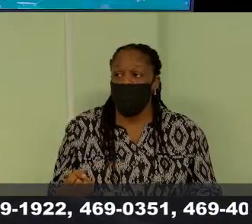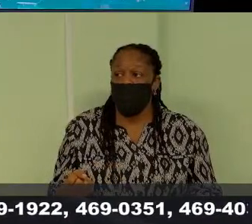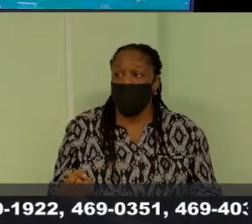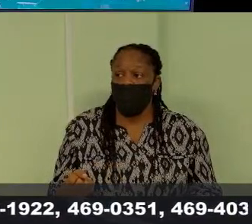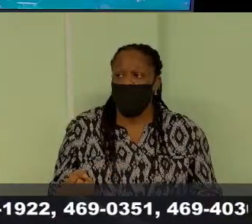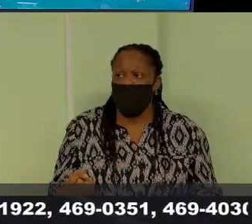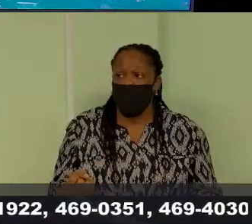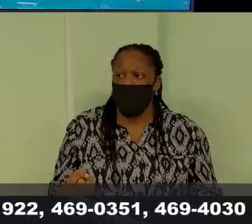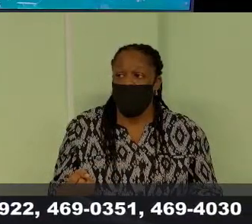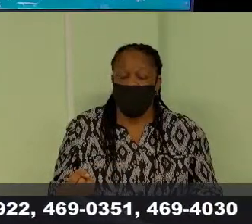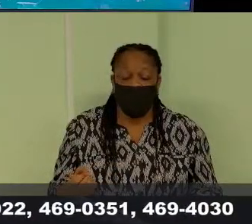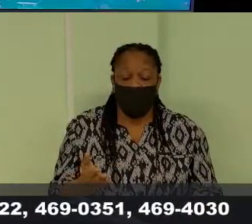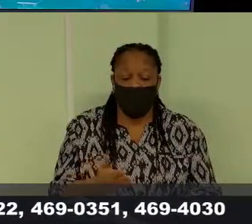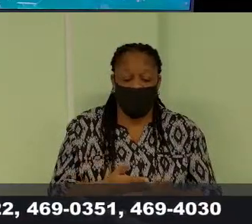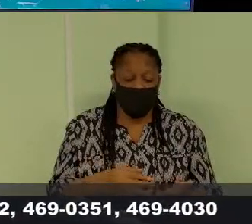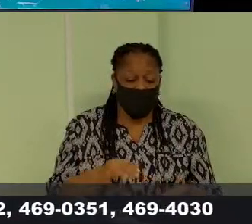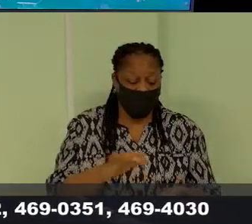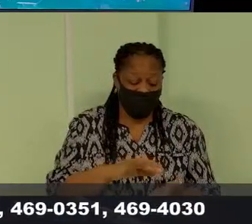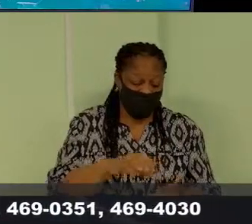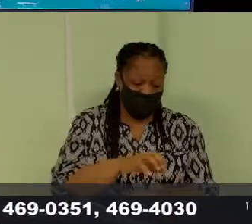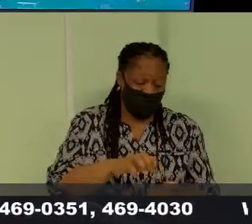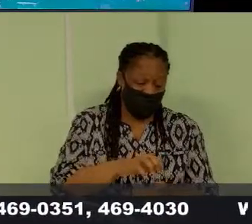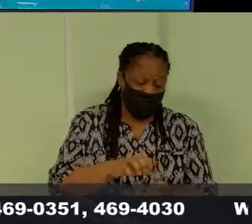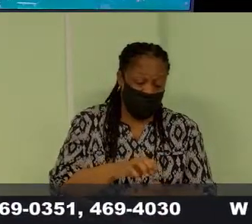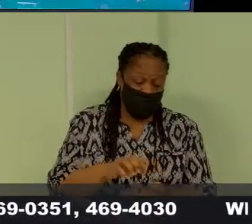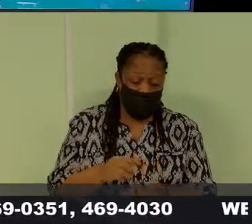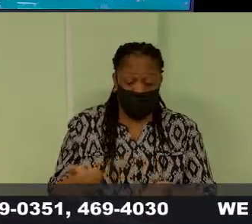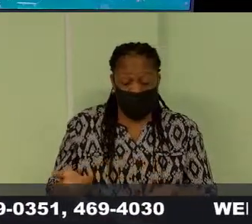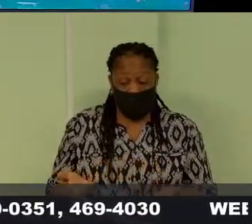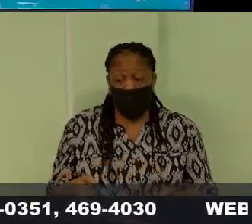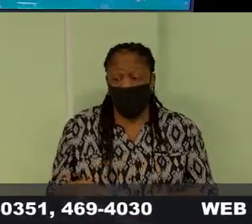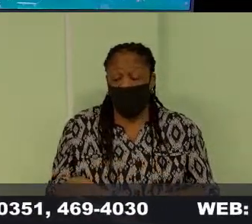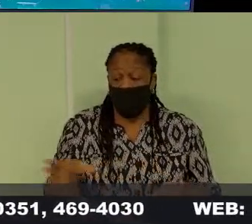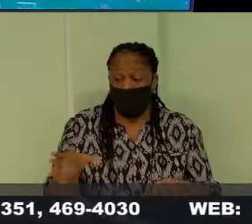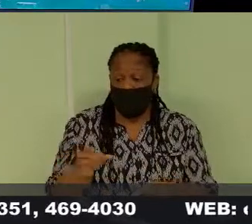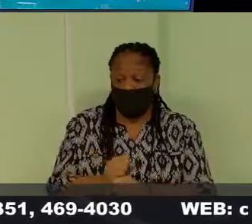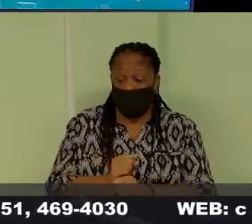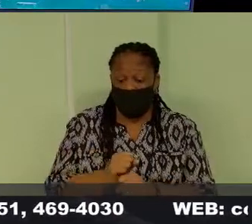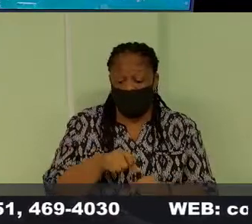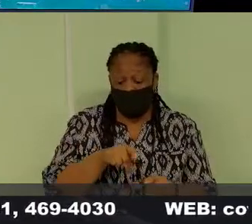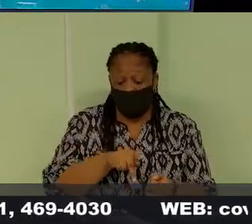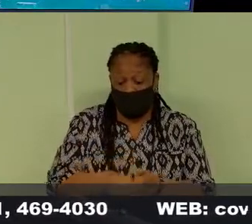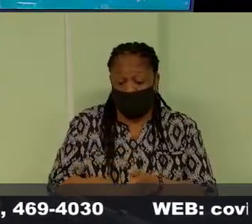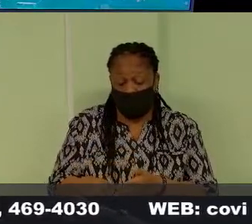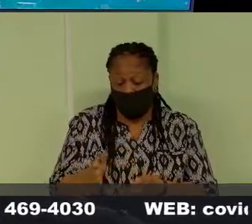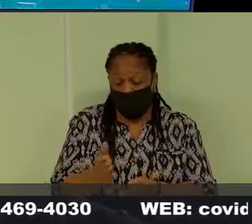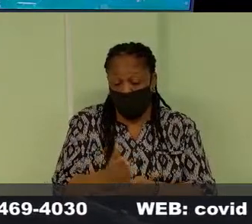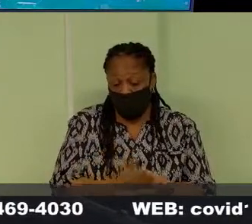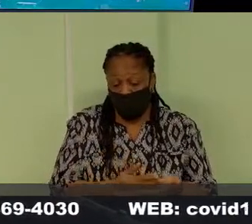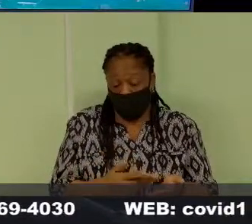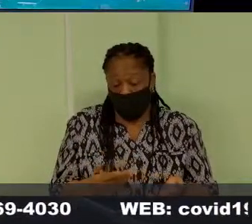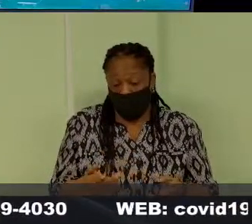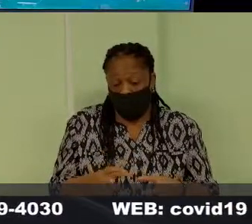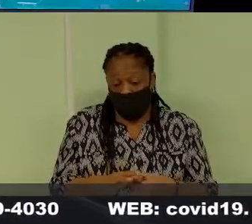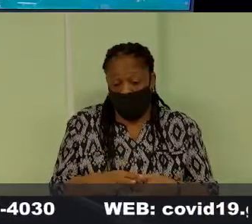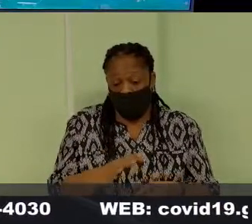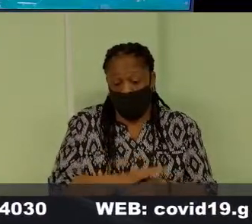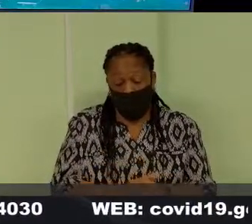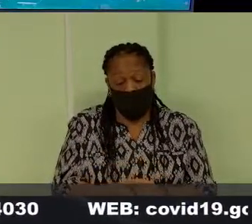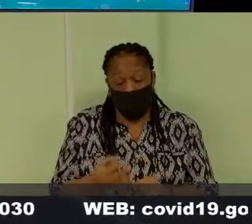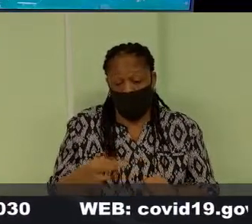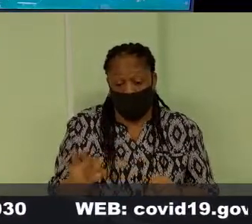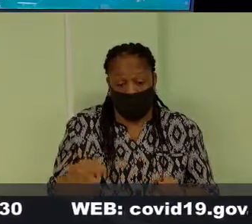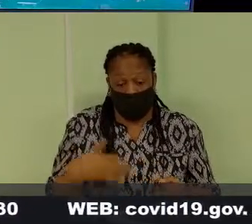engineered antibodies that target special aspects of the SARS-CoV-2 virus. And